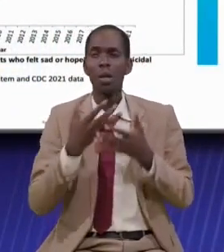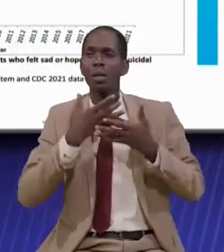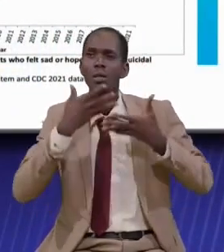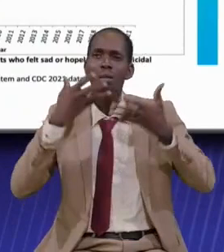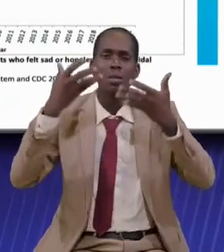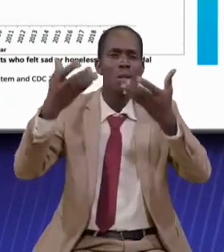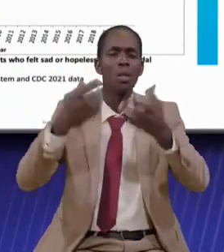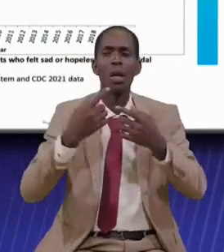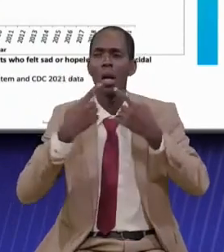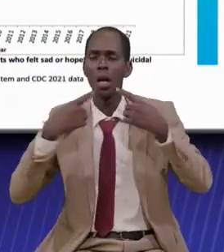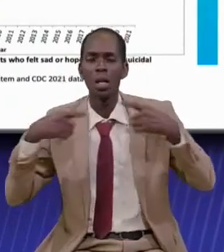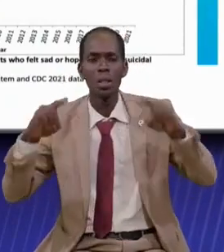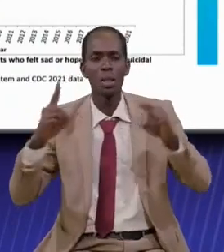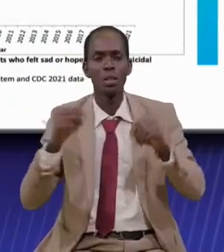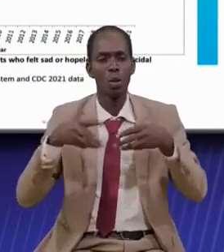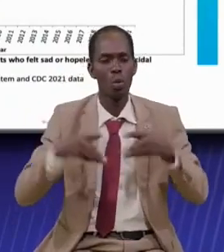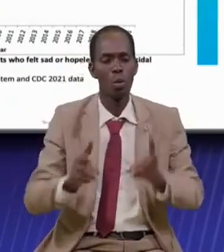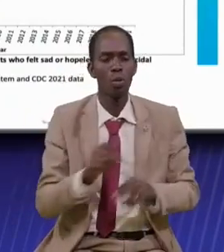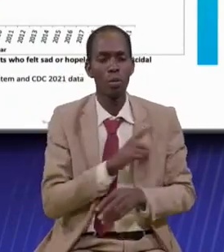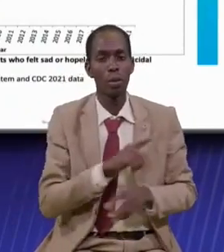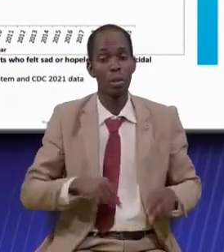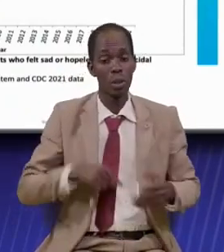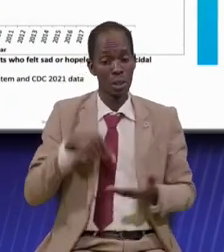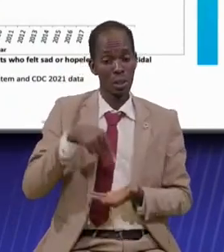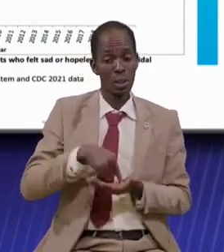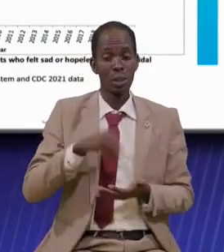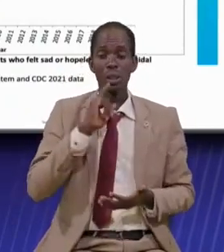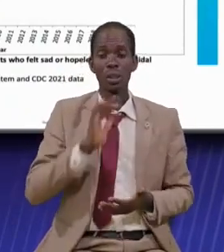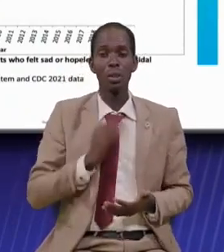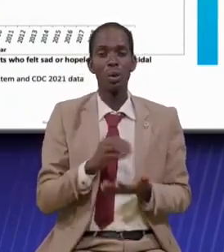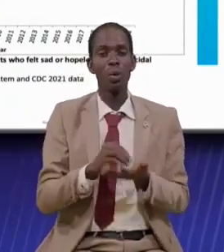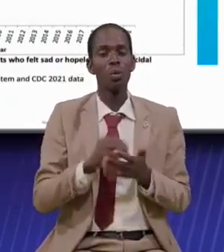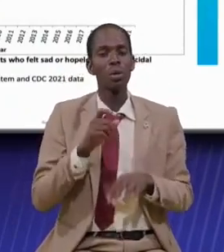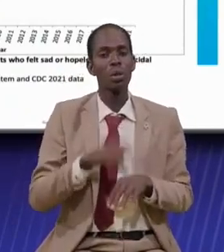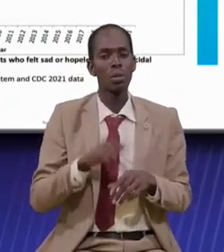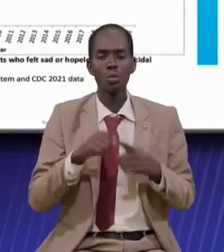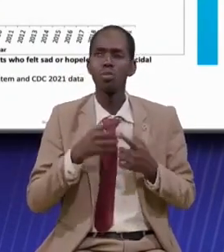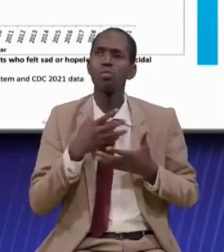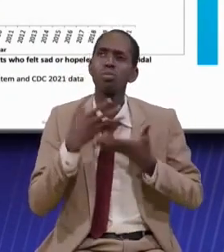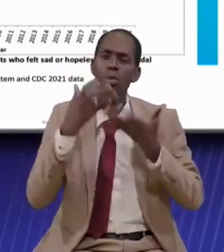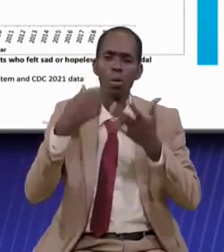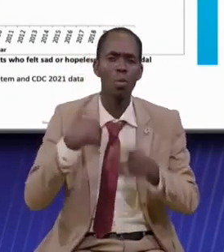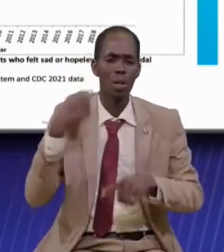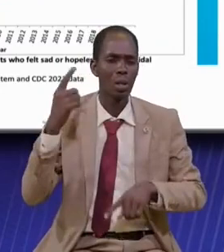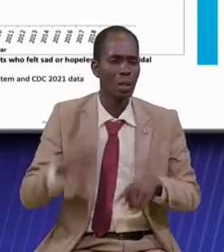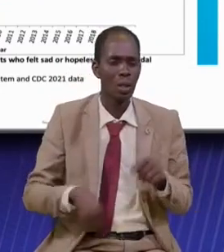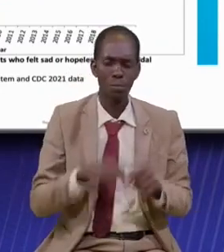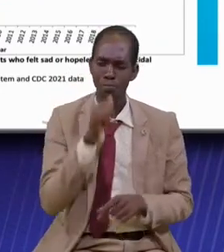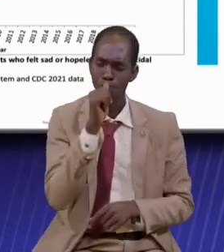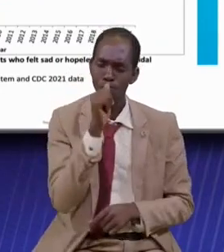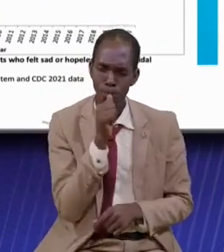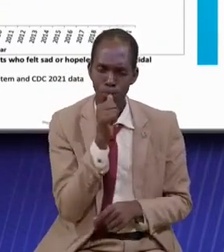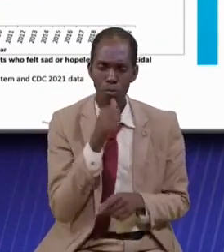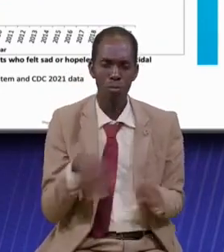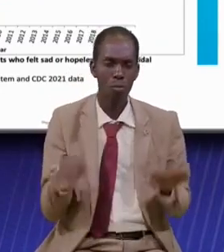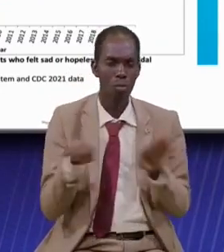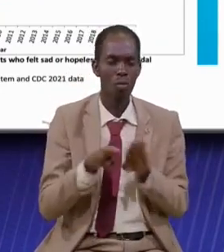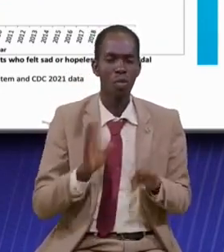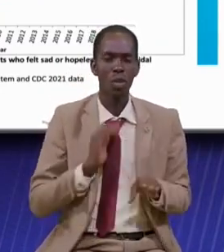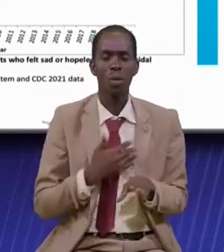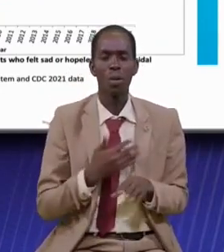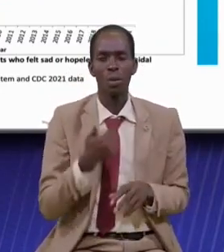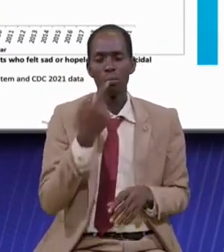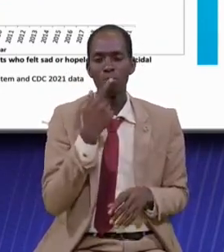Lord. This is our time. We have to shout for the Lord. We cannot keep our voice down. We cannot say, oh, I'm a